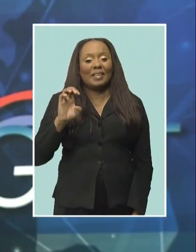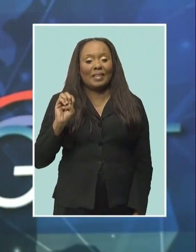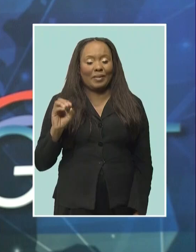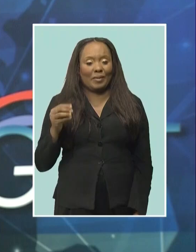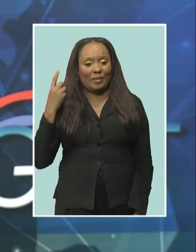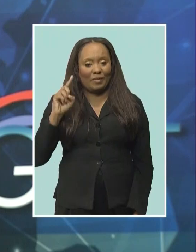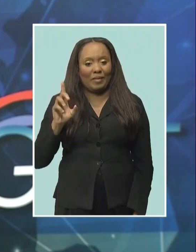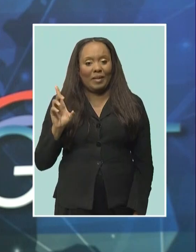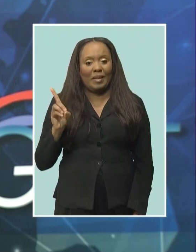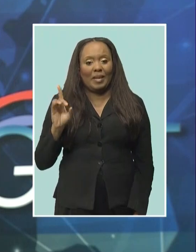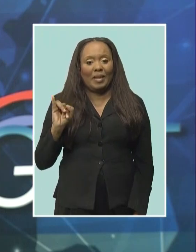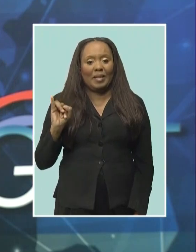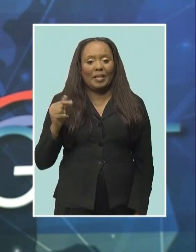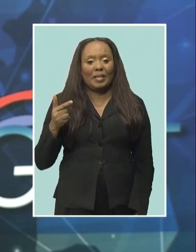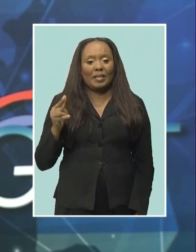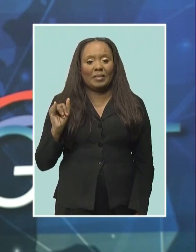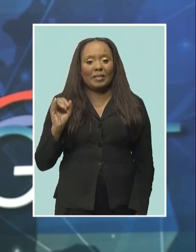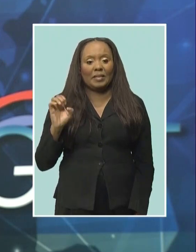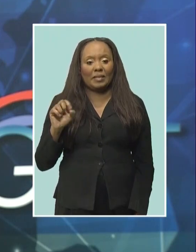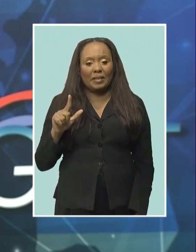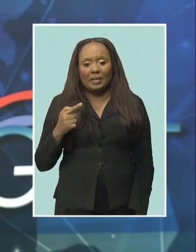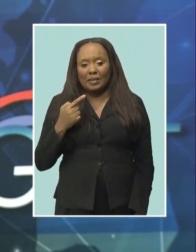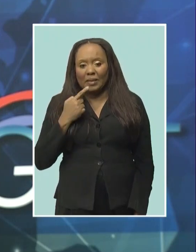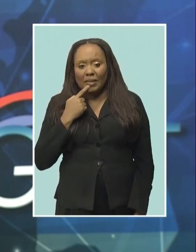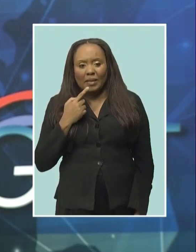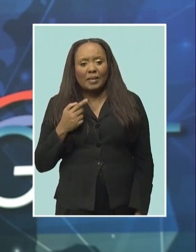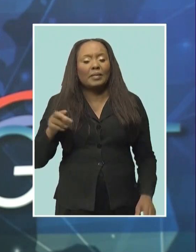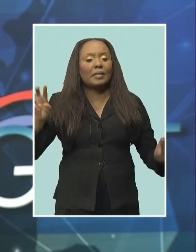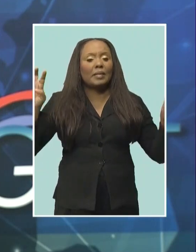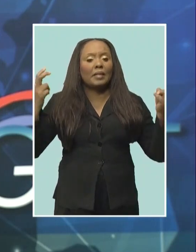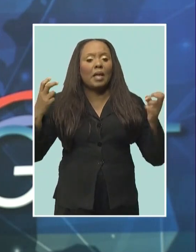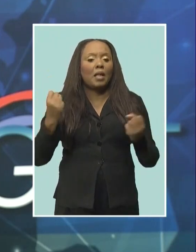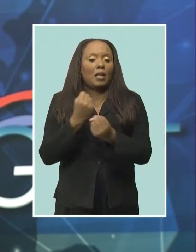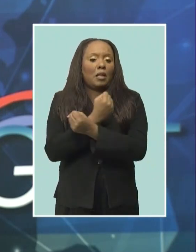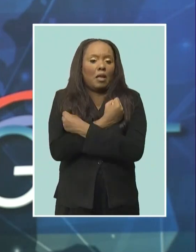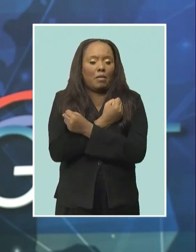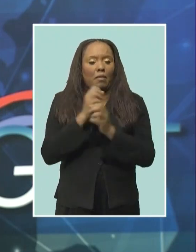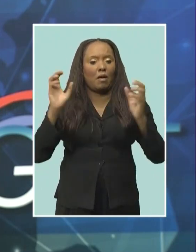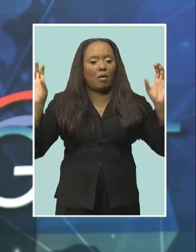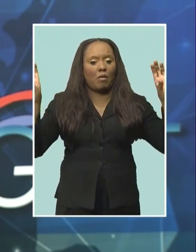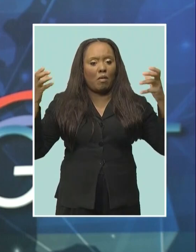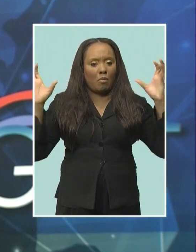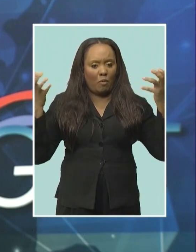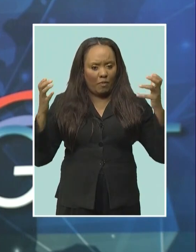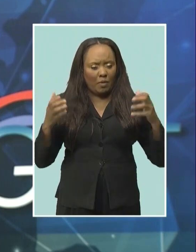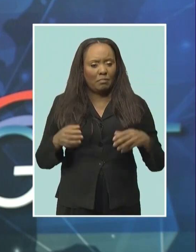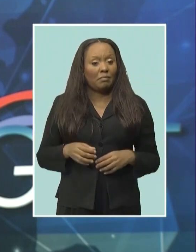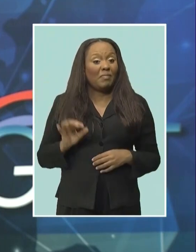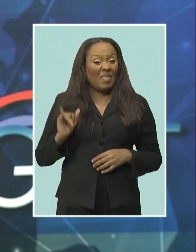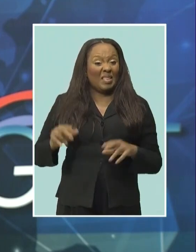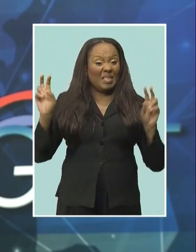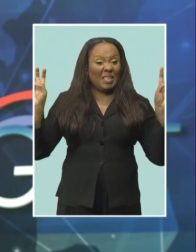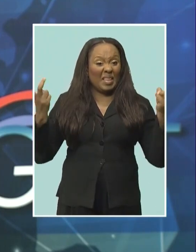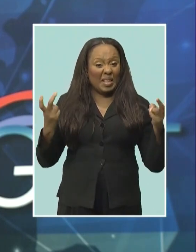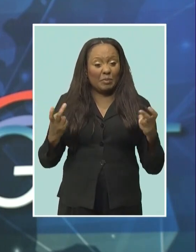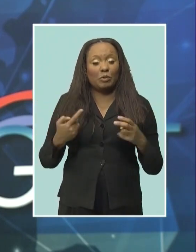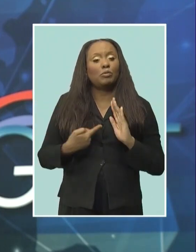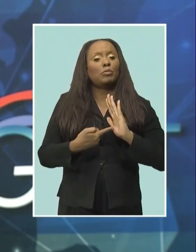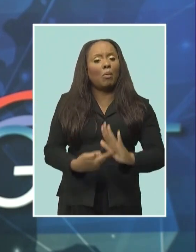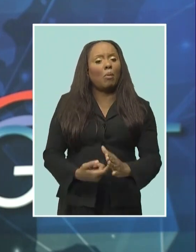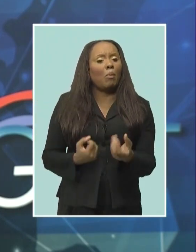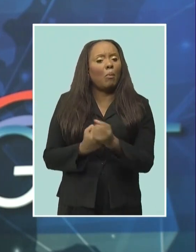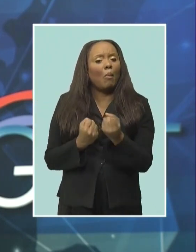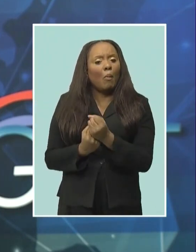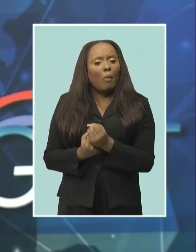of Digicel, Natalie Abrams, says the Love Cropover theme embodies the essence of their support for the festival and has a